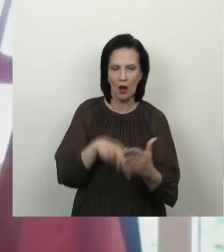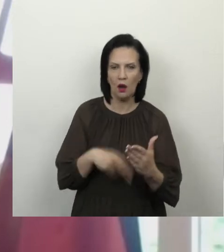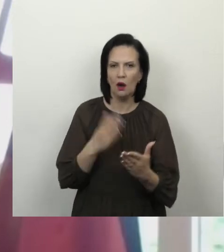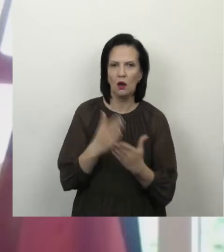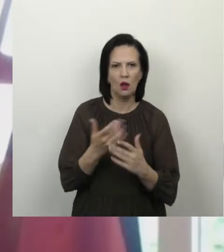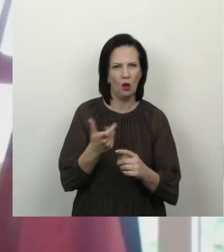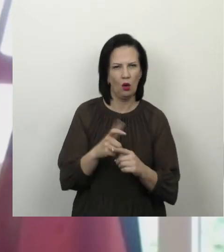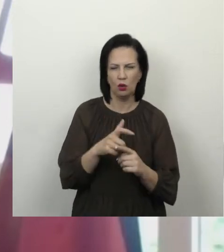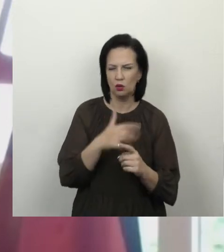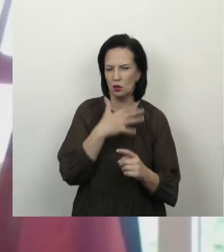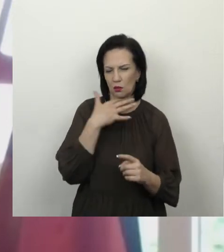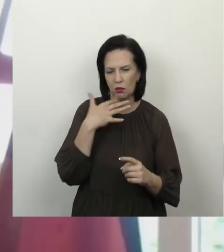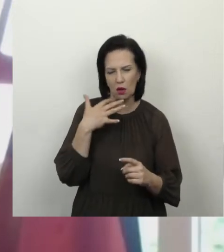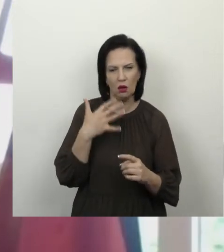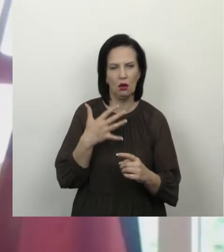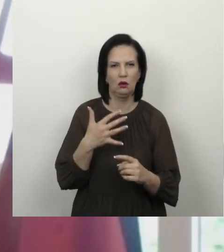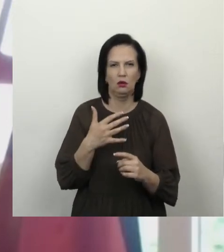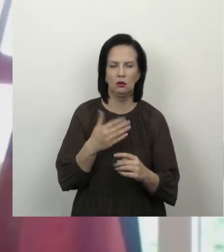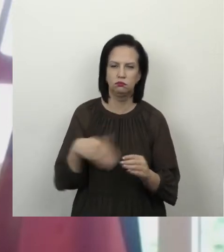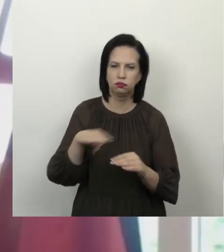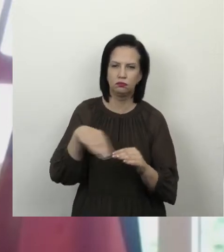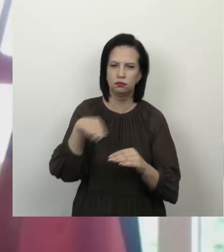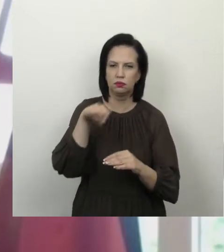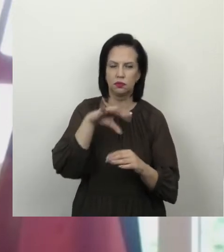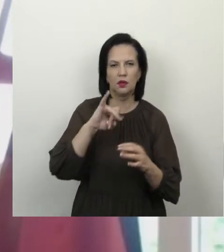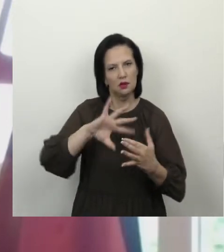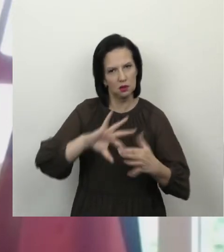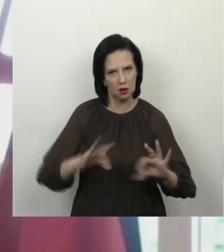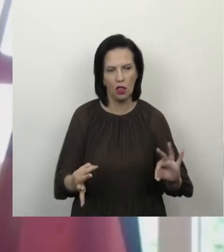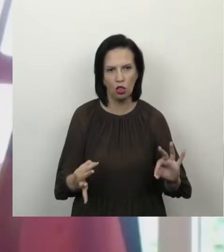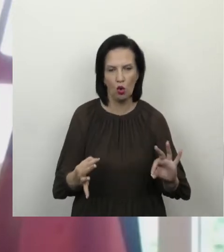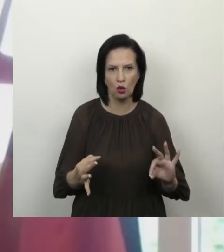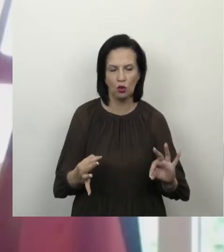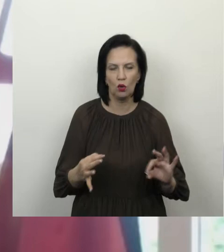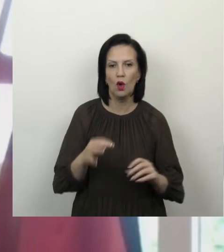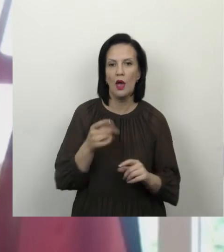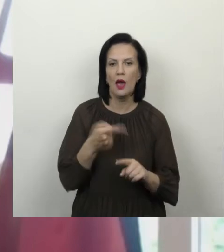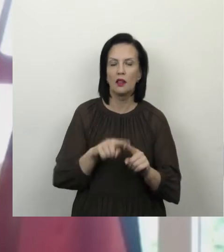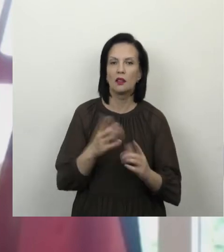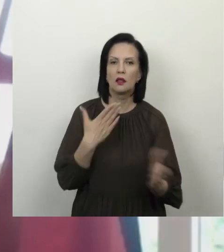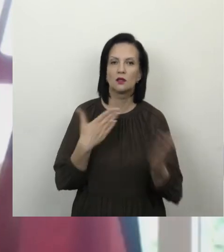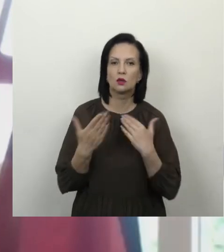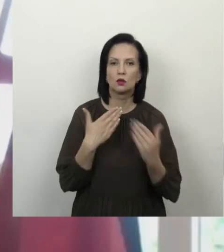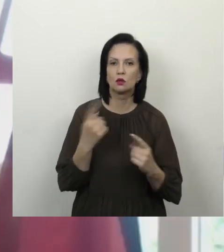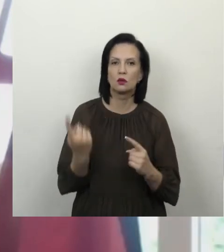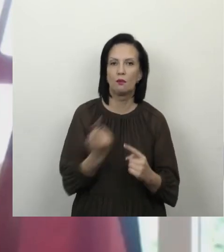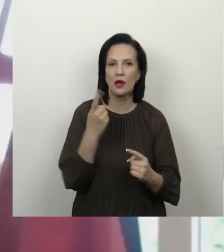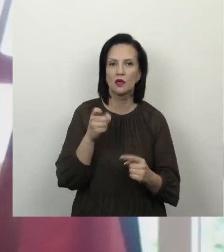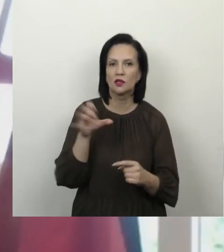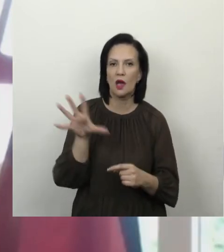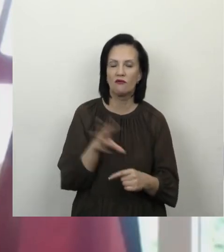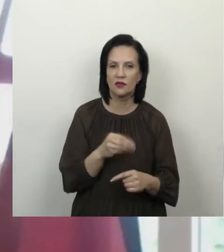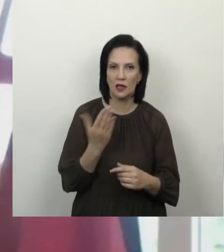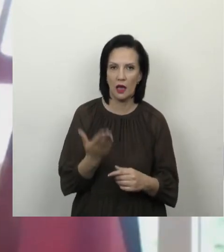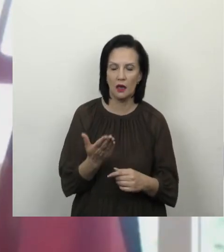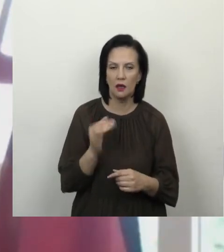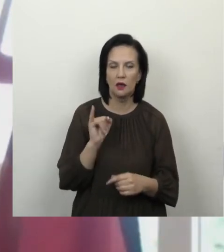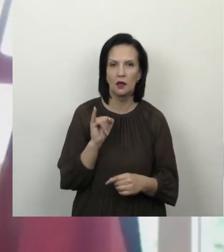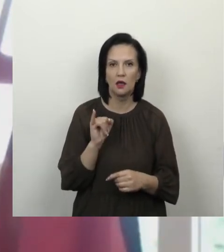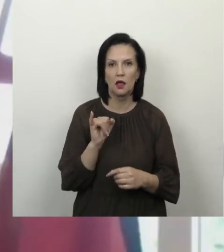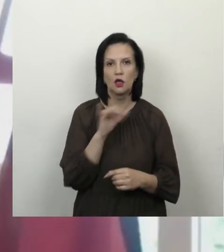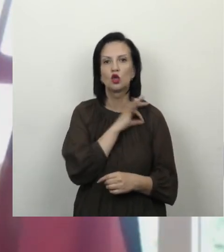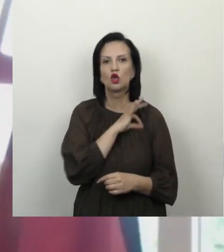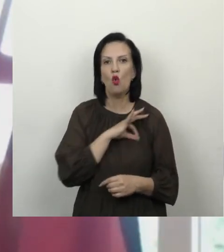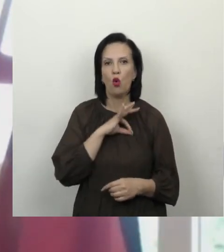the electoral process itself. This applies first of all in legal terms. All principles of the